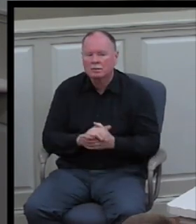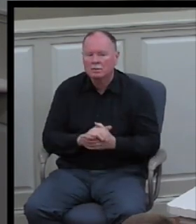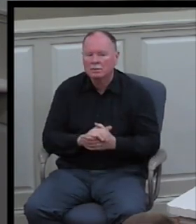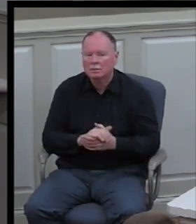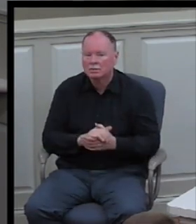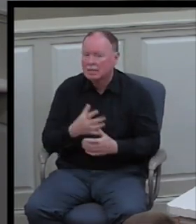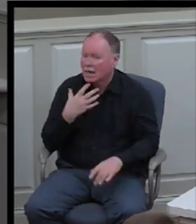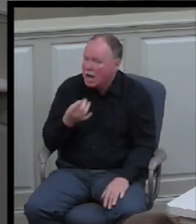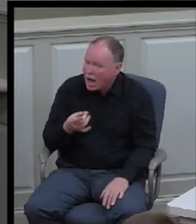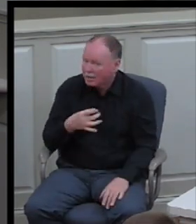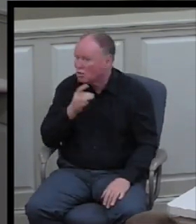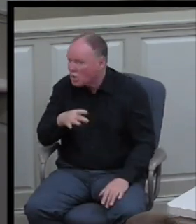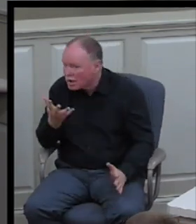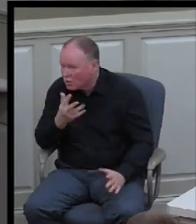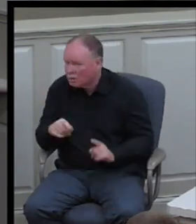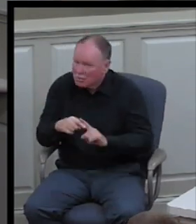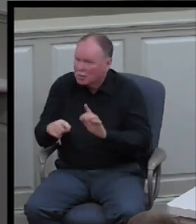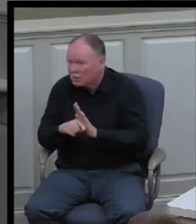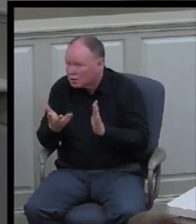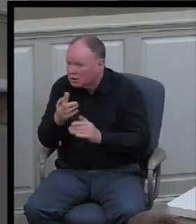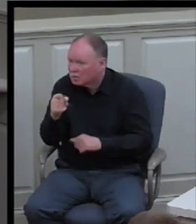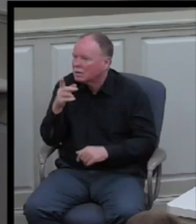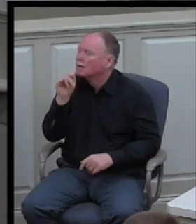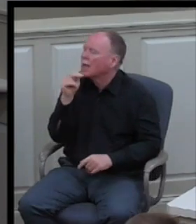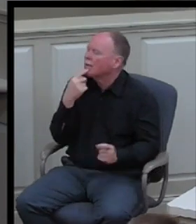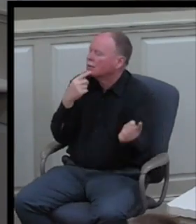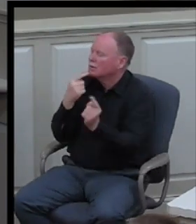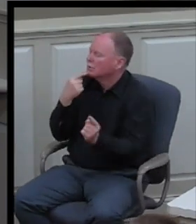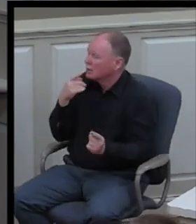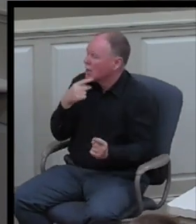What do you like about it? What don't you like about it? Well, let me just say,